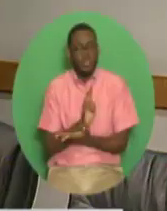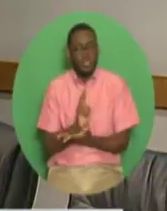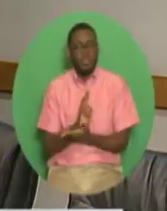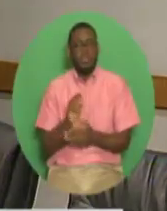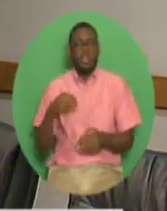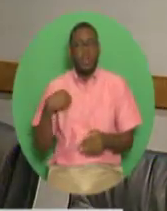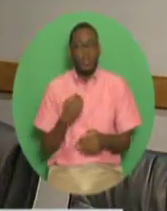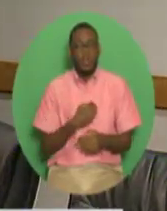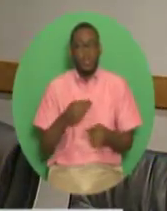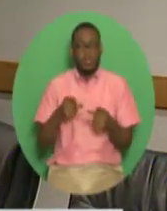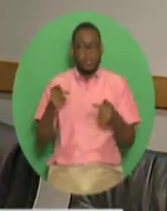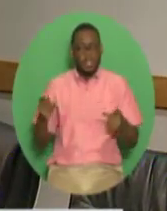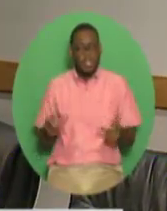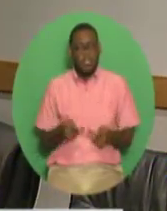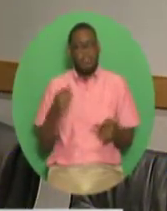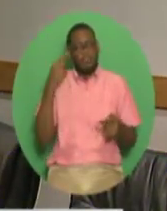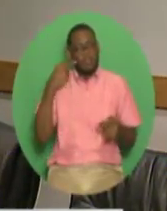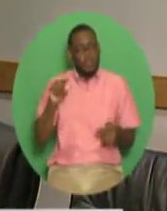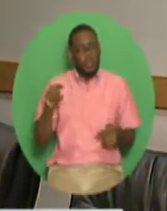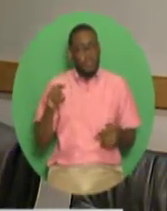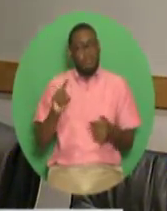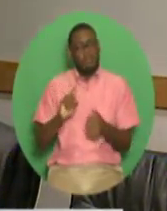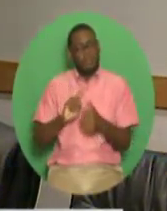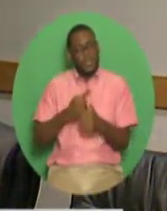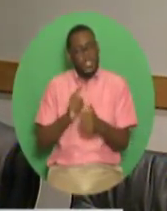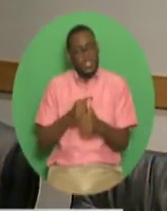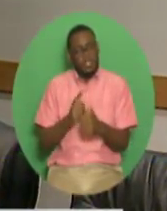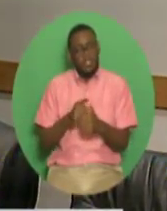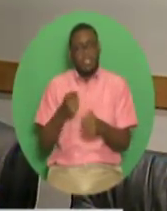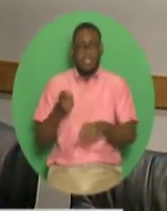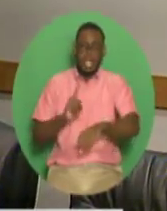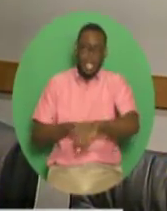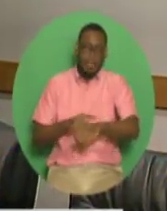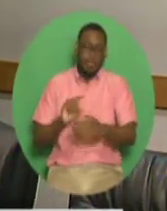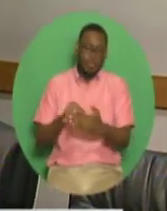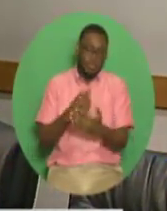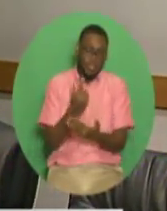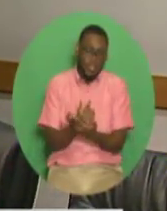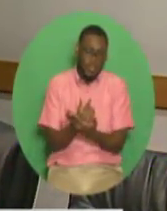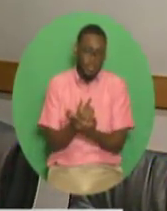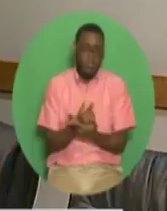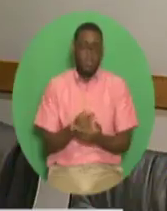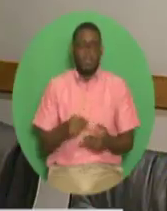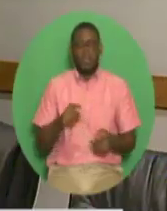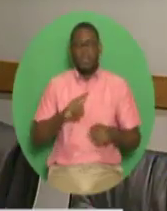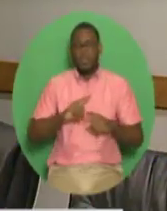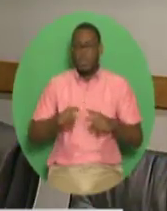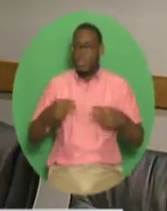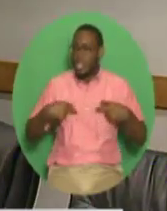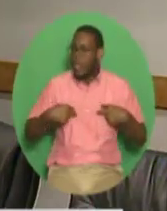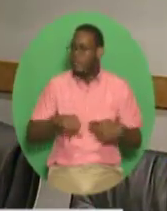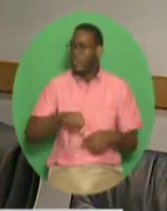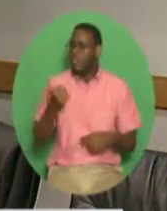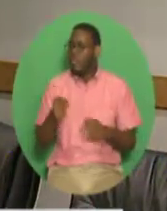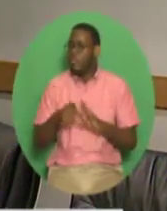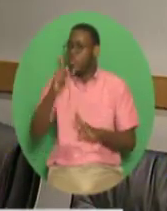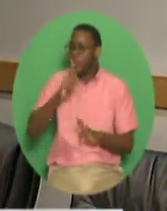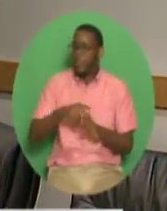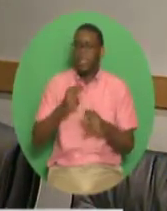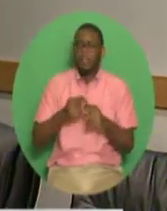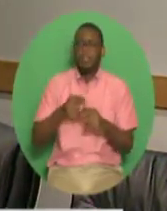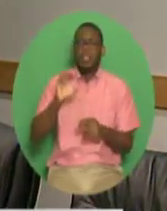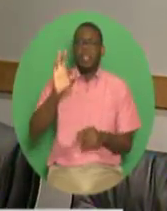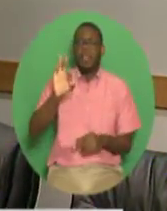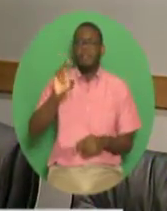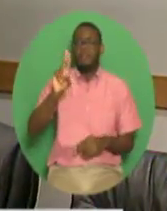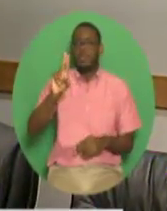government of Chile through the ambassador of Chile a program called Futsal Mas. The cabinet note was passed and we're finalizing to